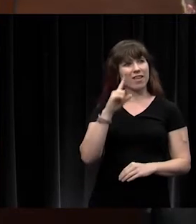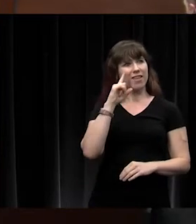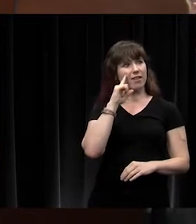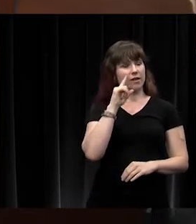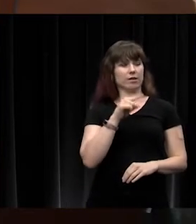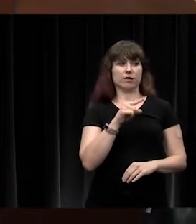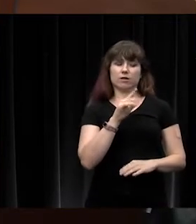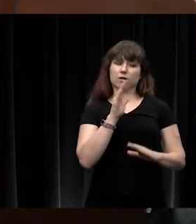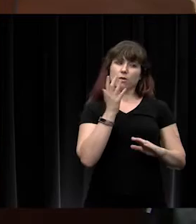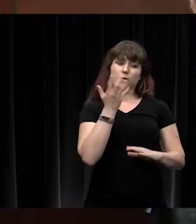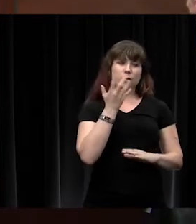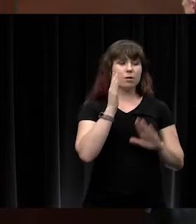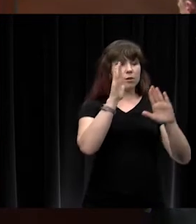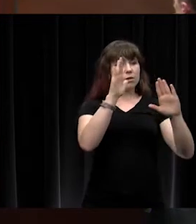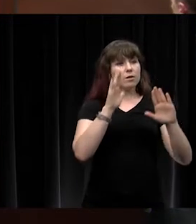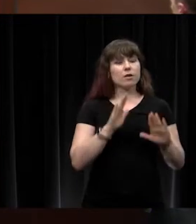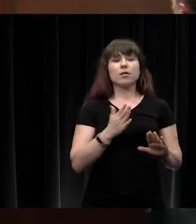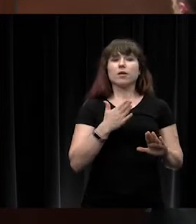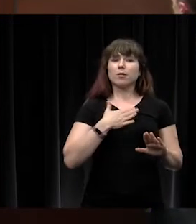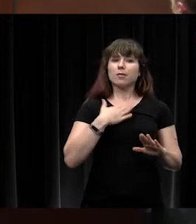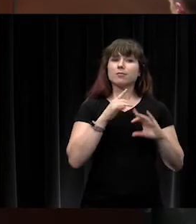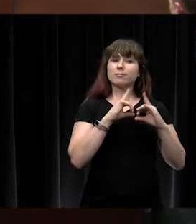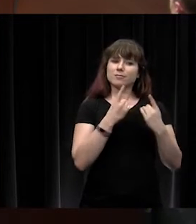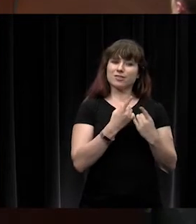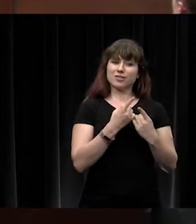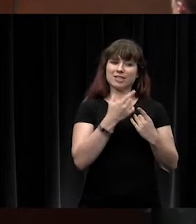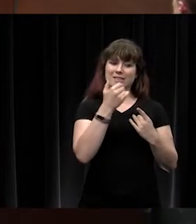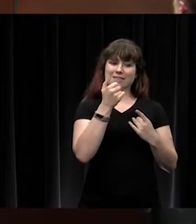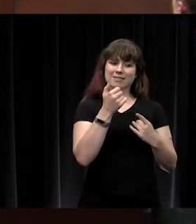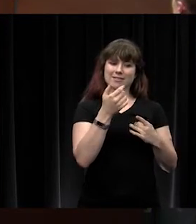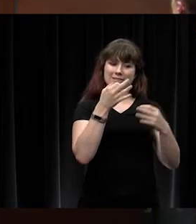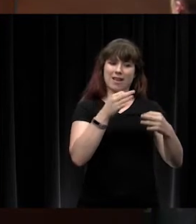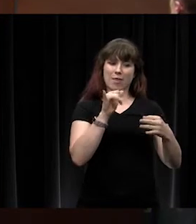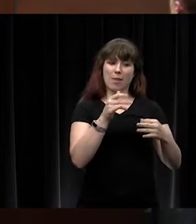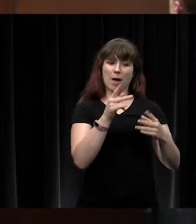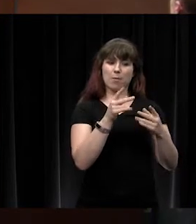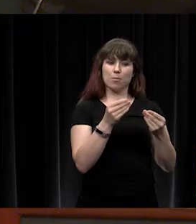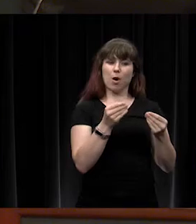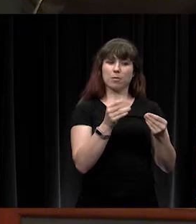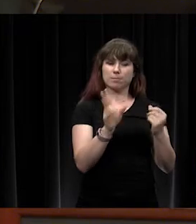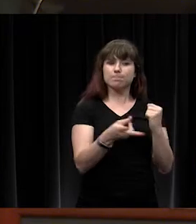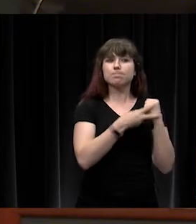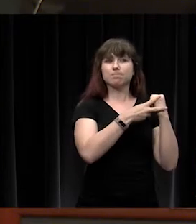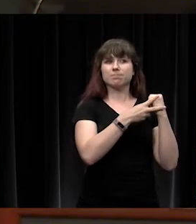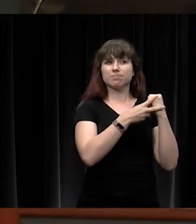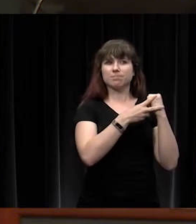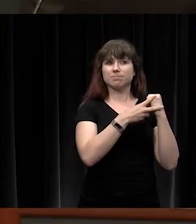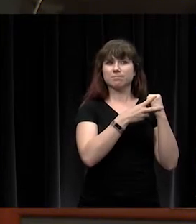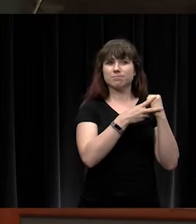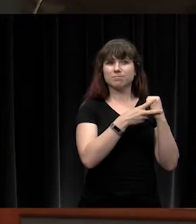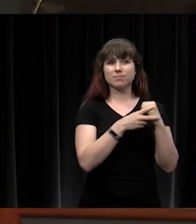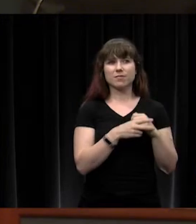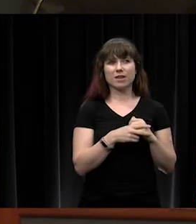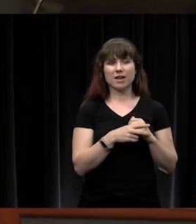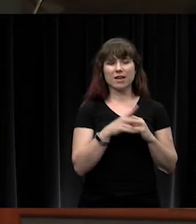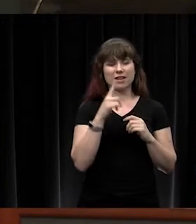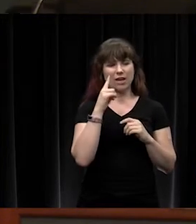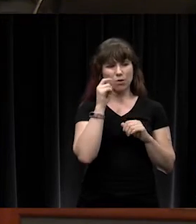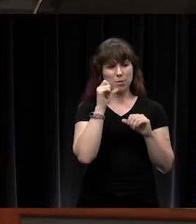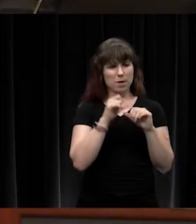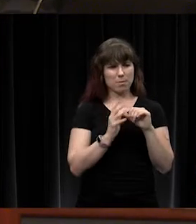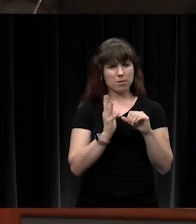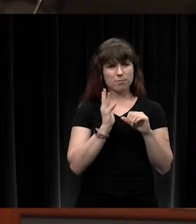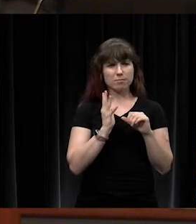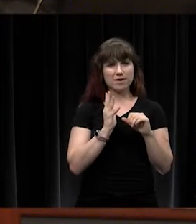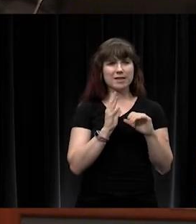that the district has decided to hold on to this piece of property. I remember discussions, you mentioned 3 years, but I think the city and the school and